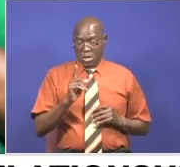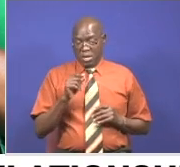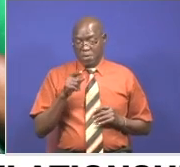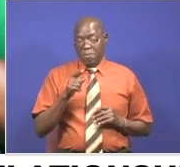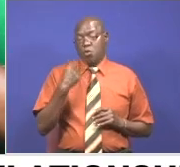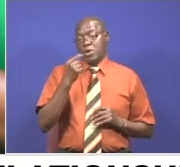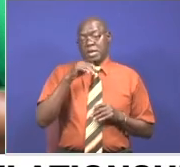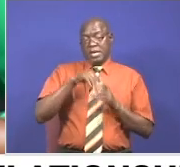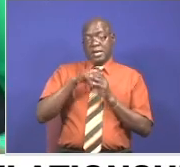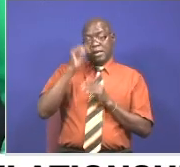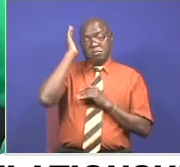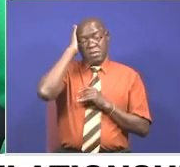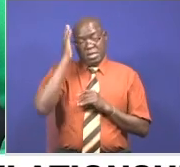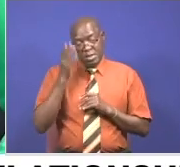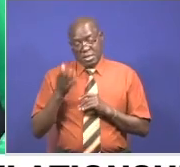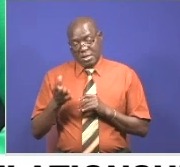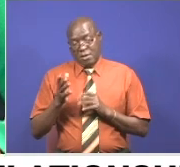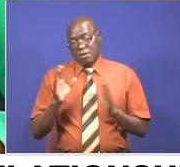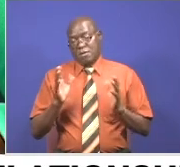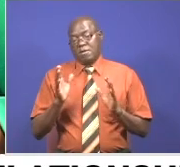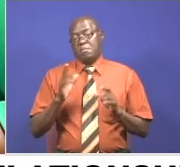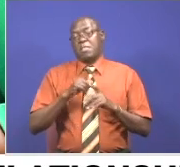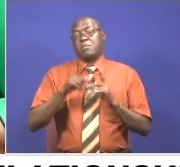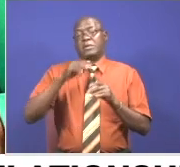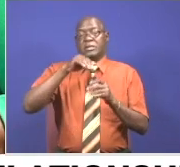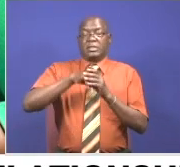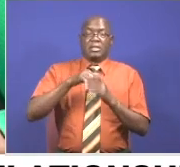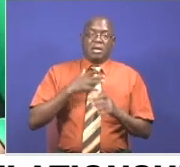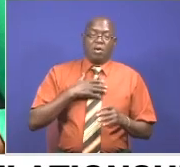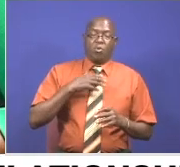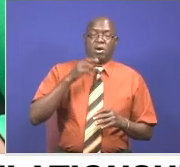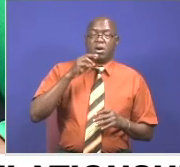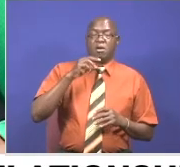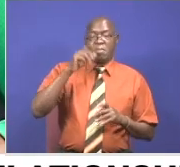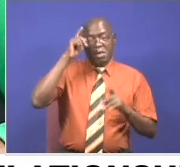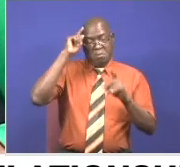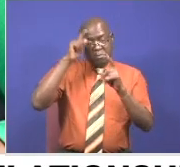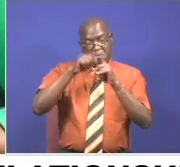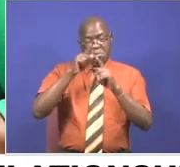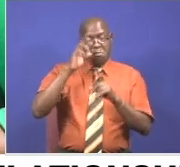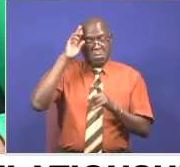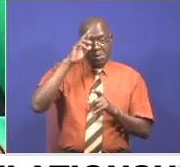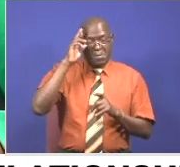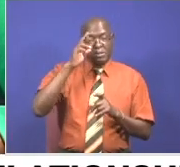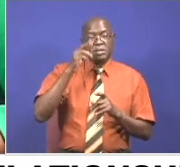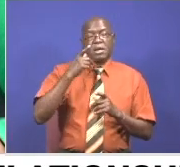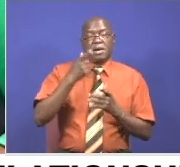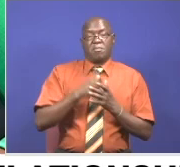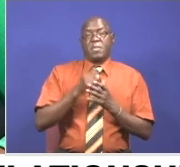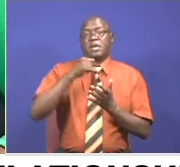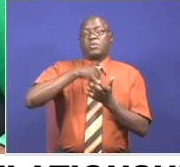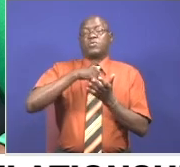bed. The oneness should be in our purpose, our focus, our goals, and including